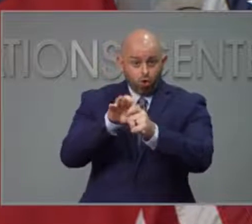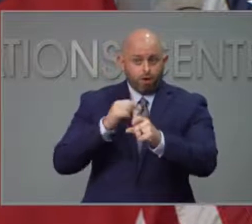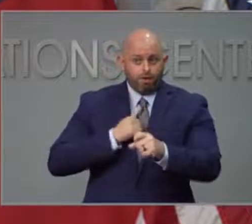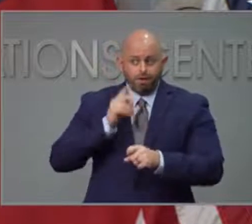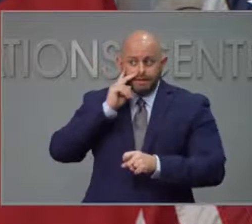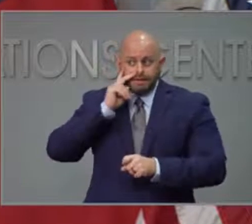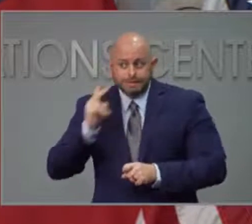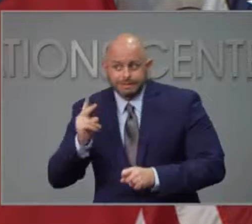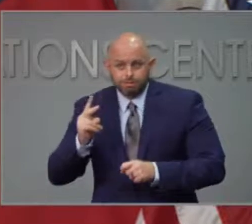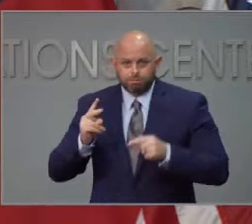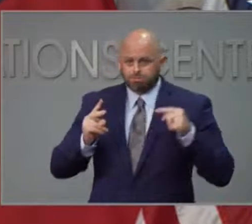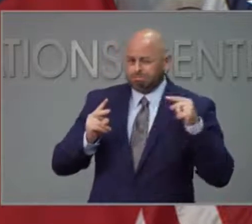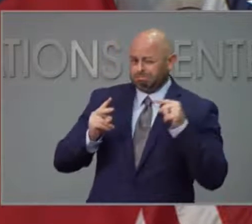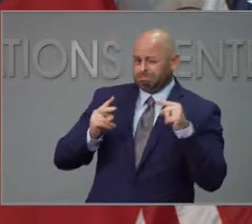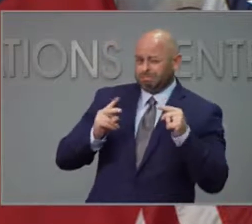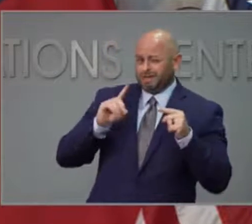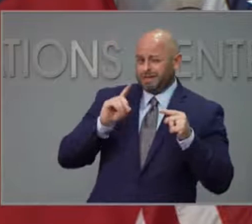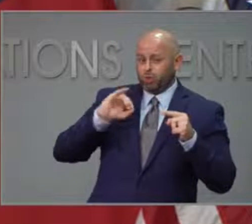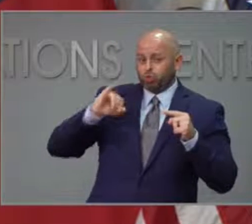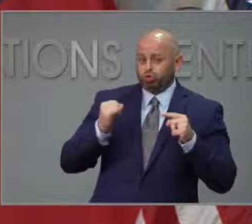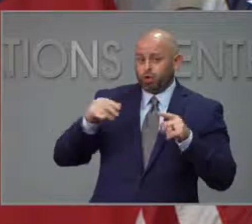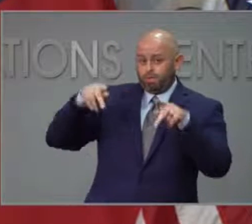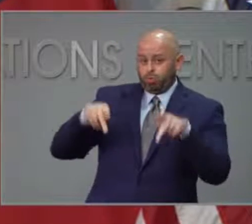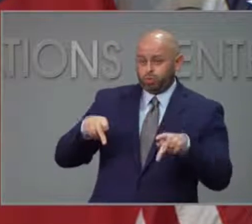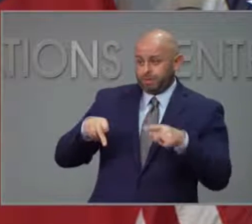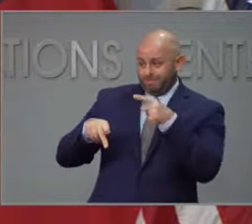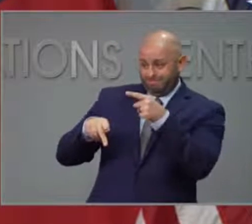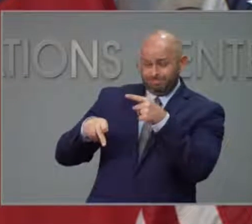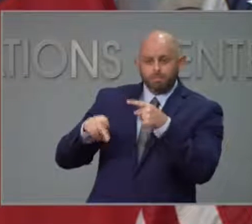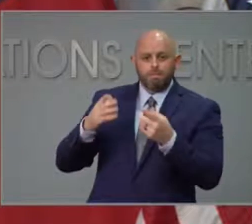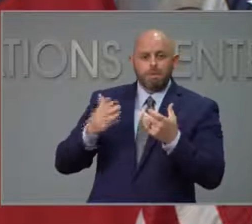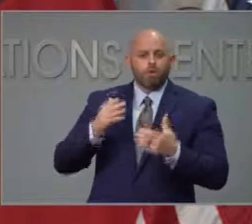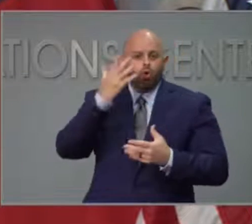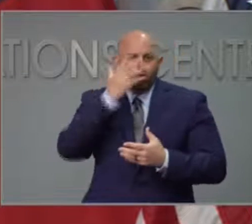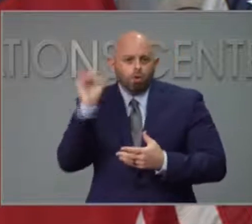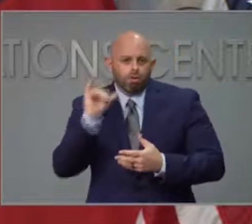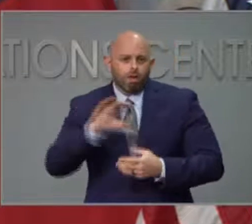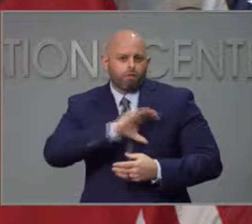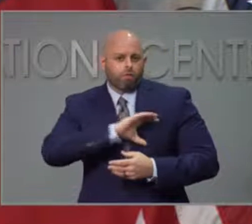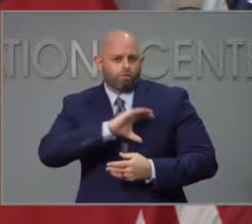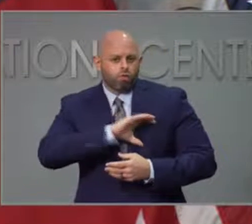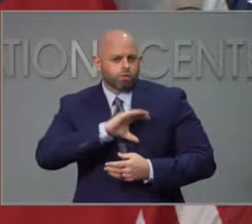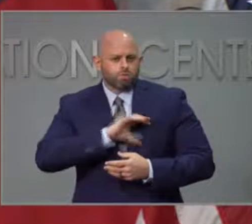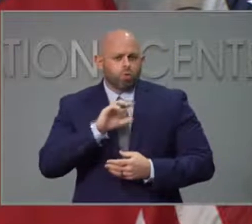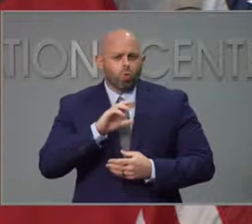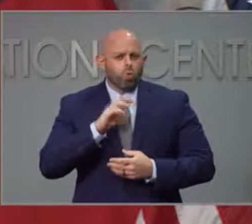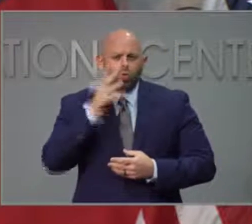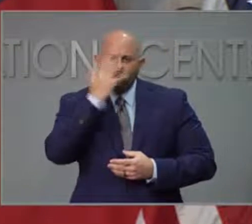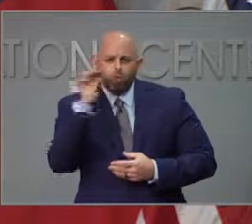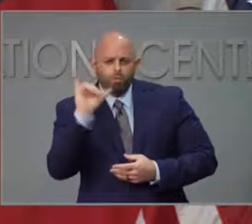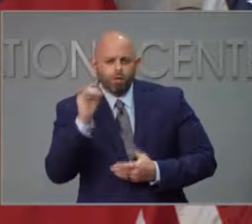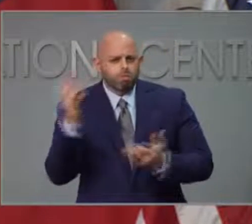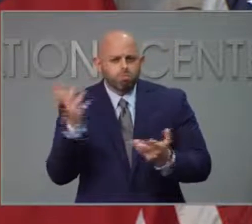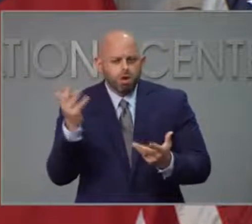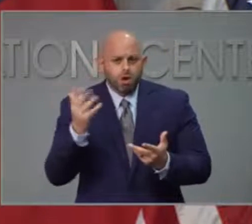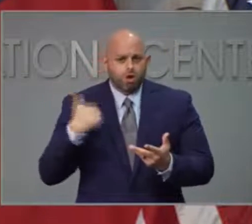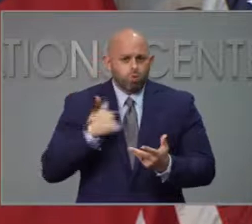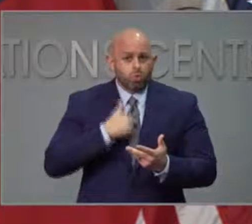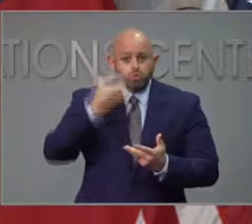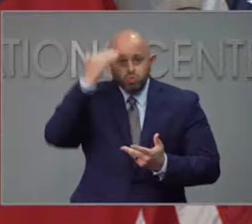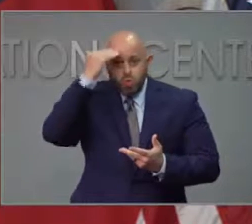again, whereas we've seen that in some cases, even law enforcement could be concerning or could